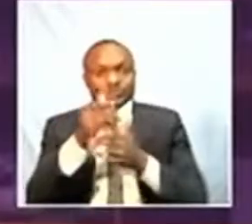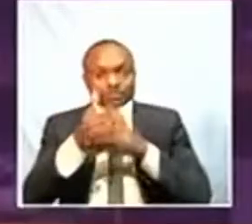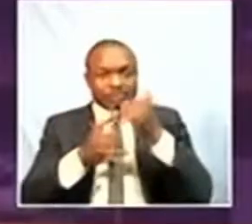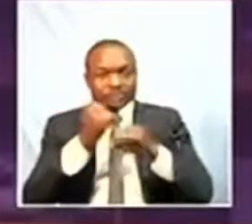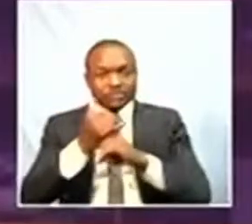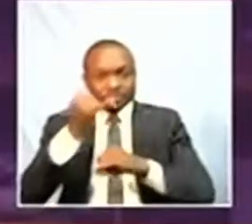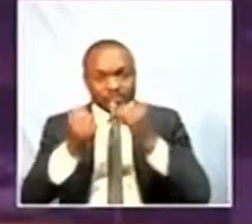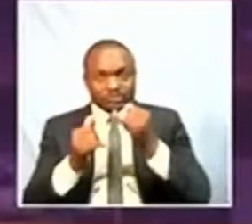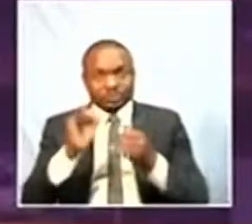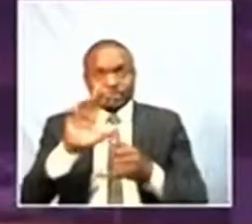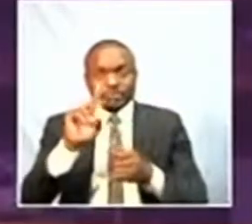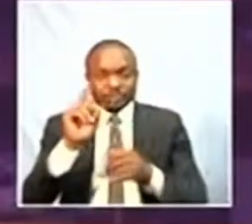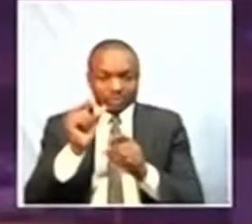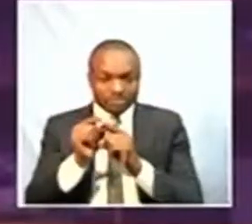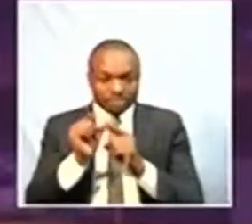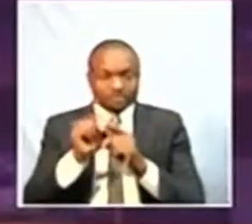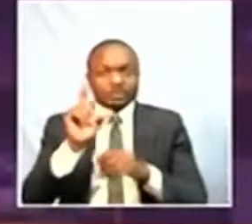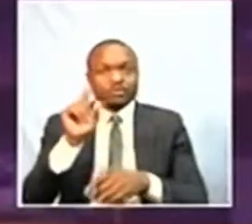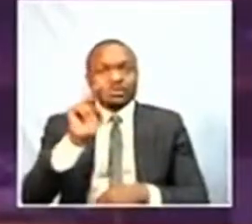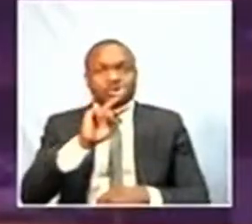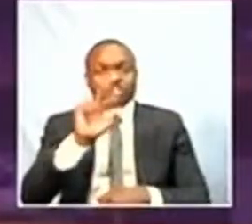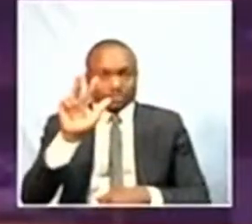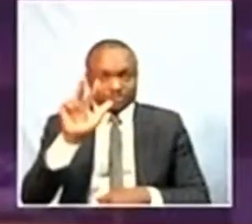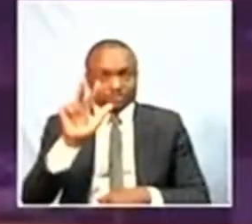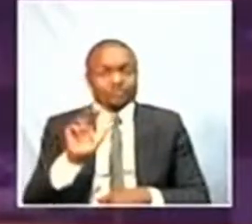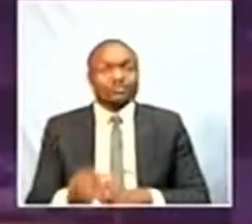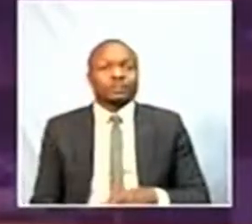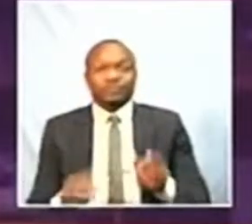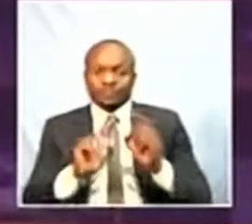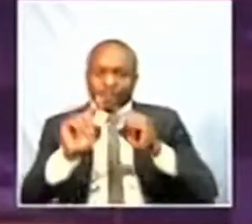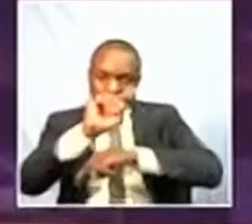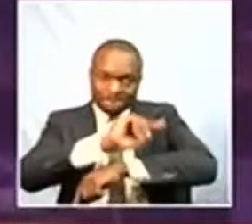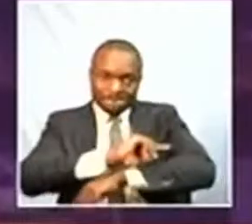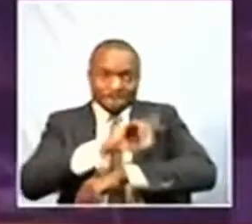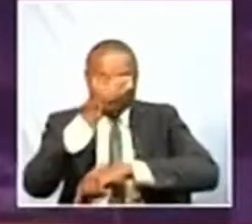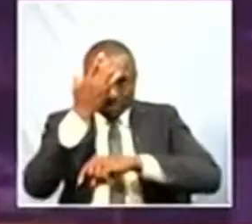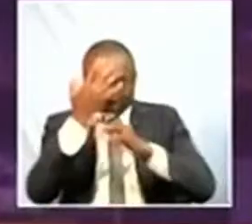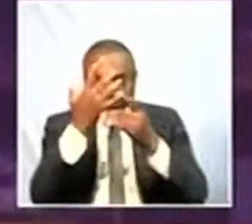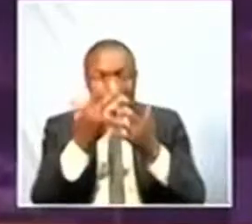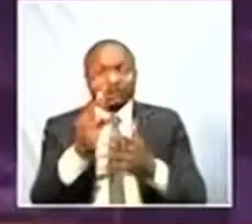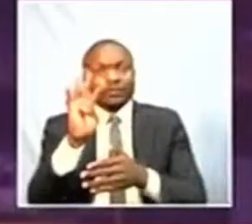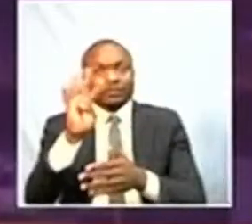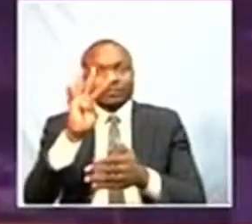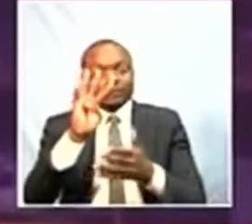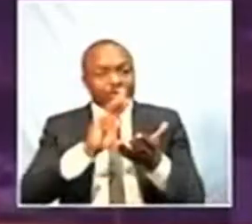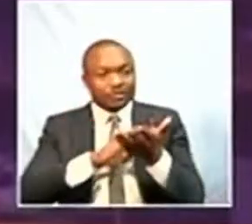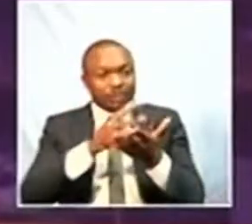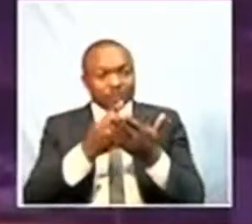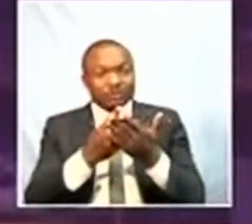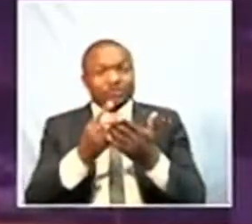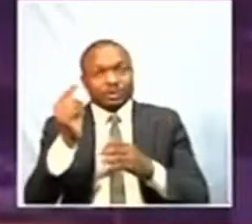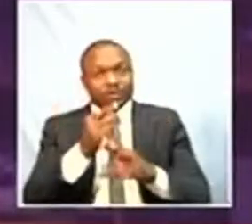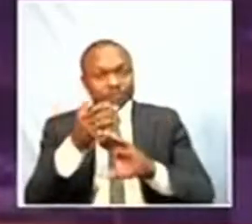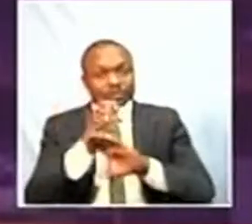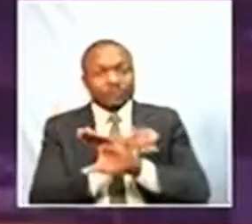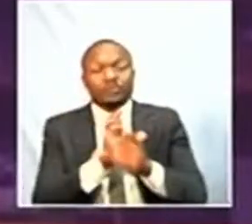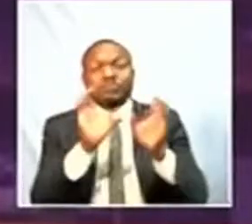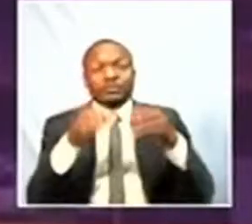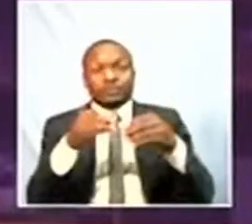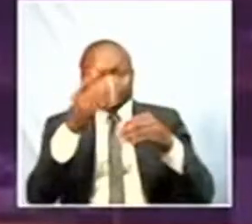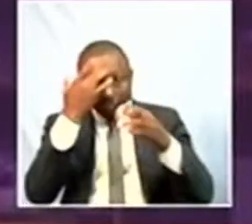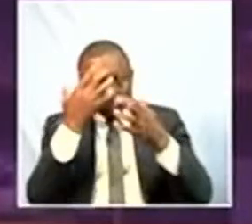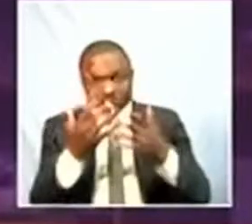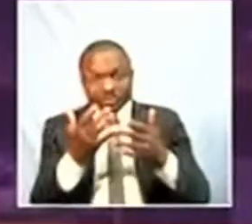year ended 31st December 2023. And today, we expect 4 witnesses to appear before this committee. We